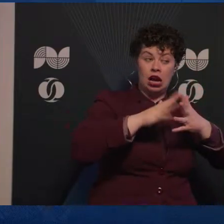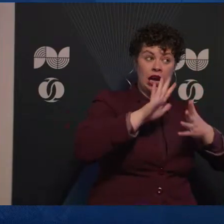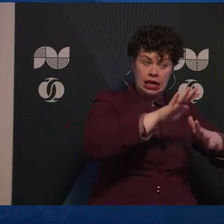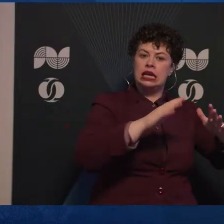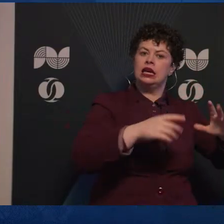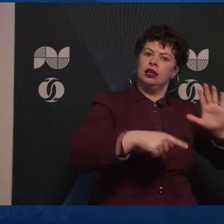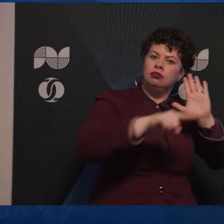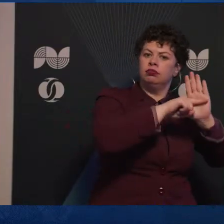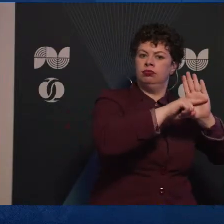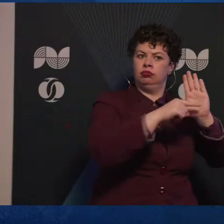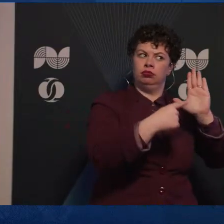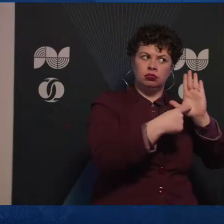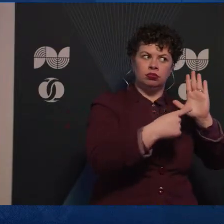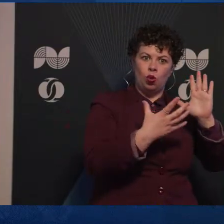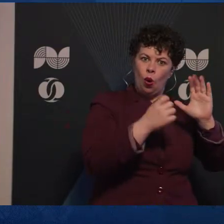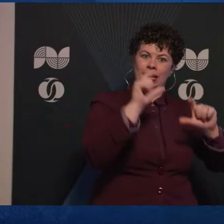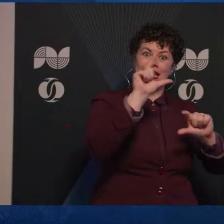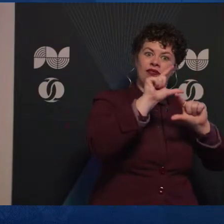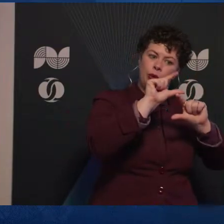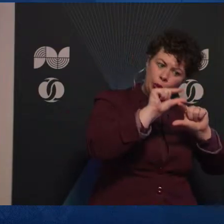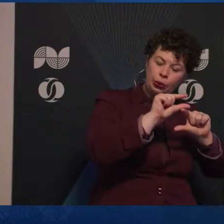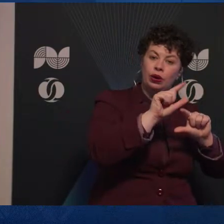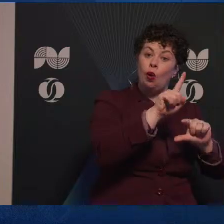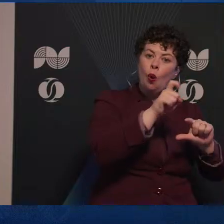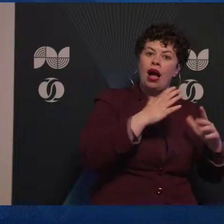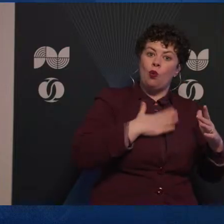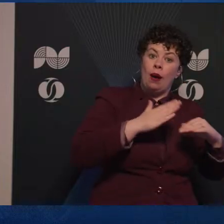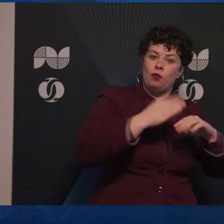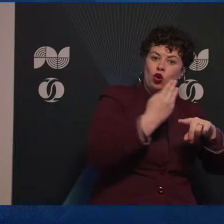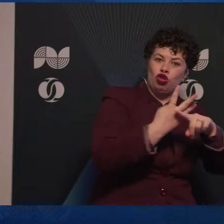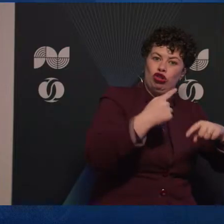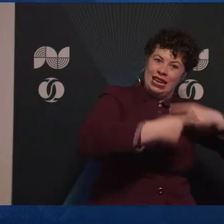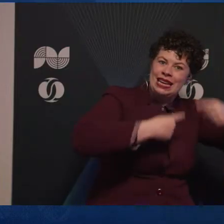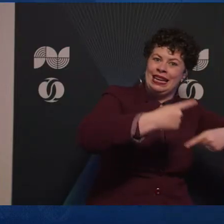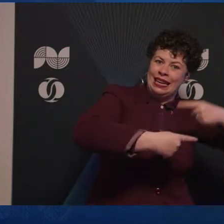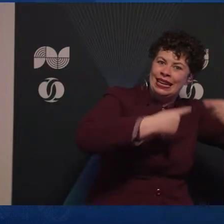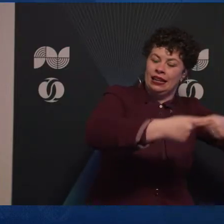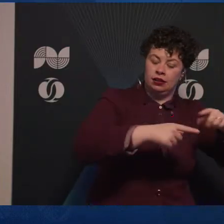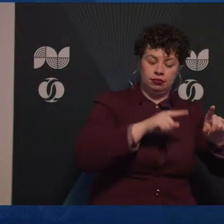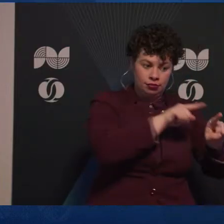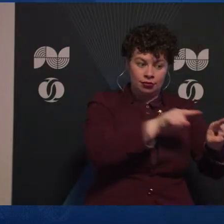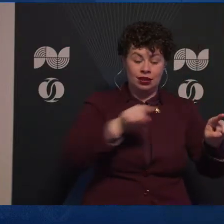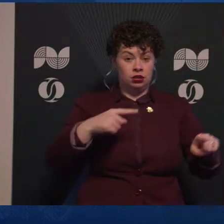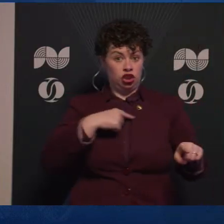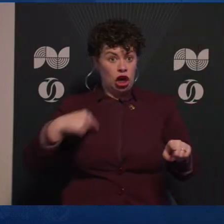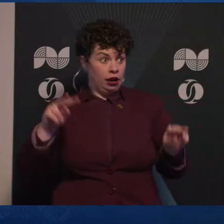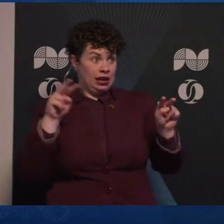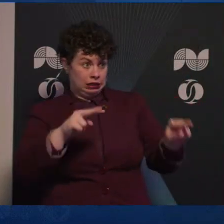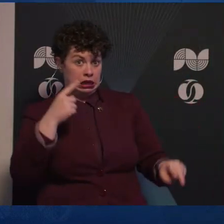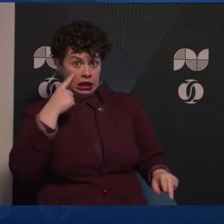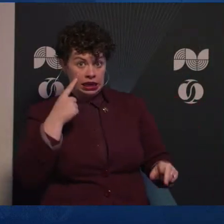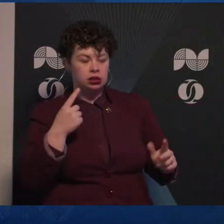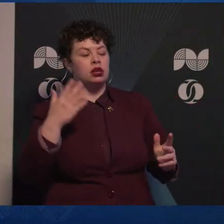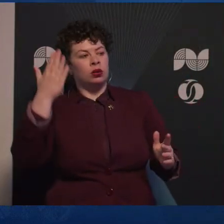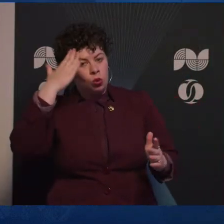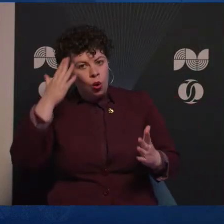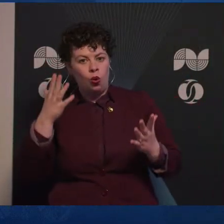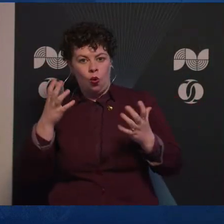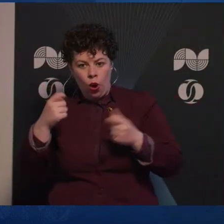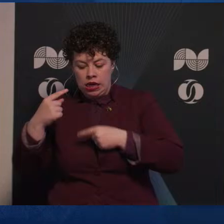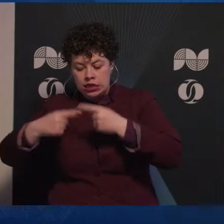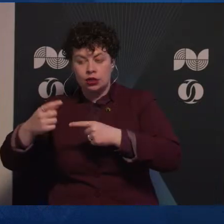I guess in short, what I'm saying, Richard, is that in both developing countries as well as developed world, industrial policy today is an